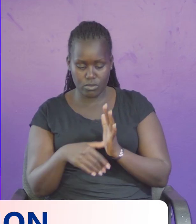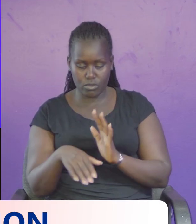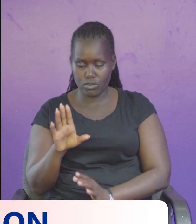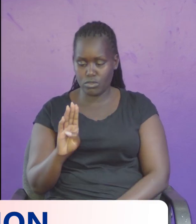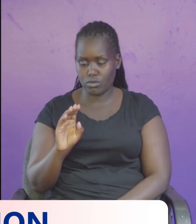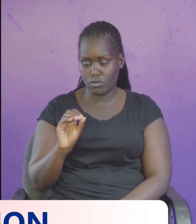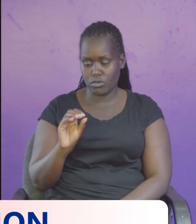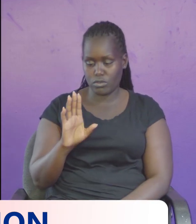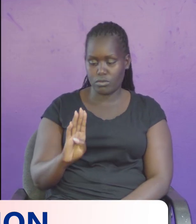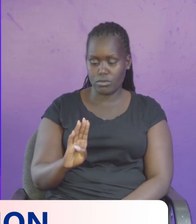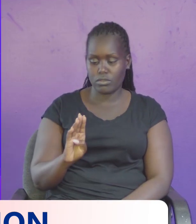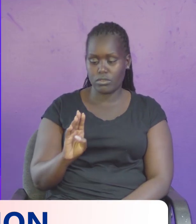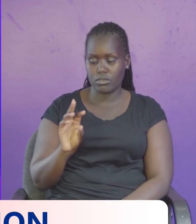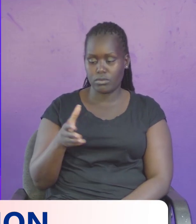function.